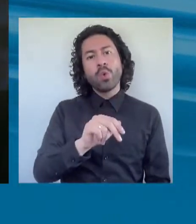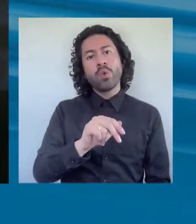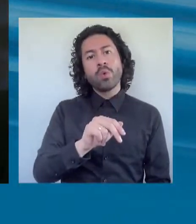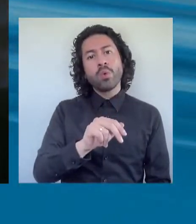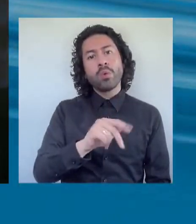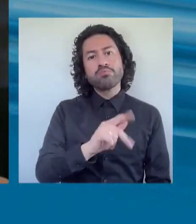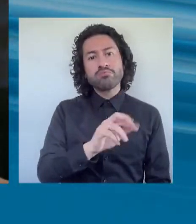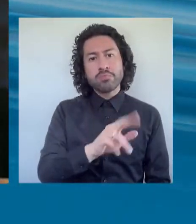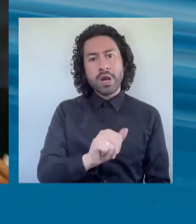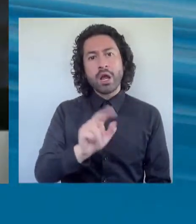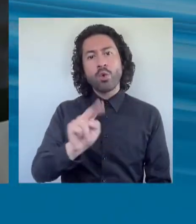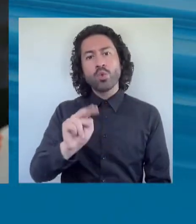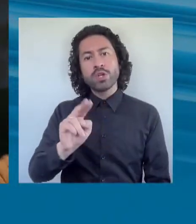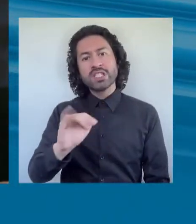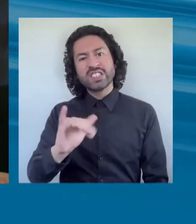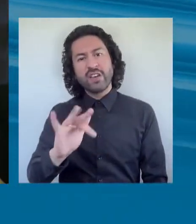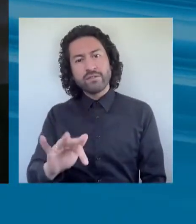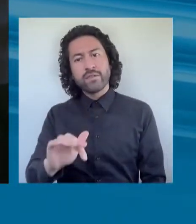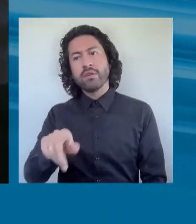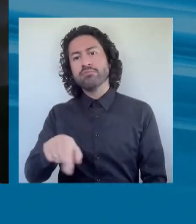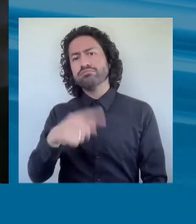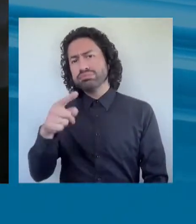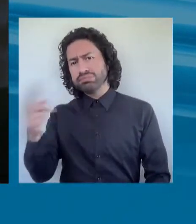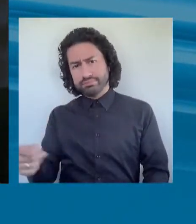and she's been a